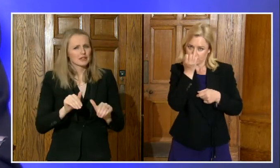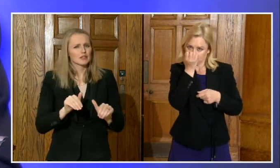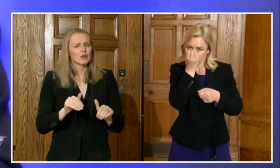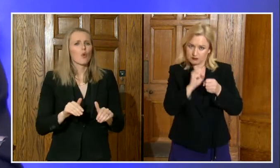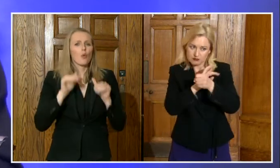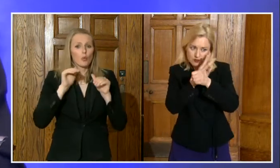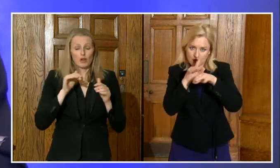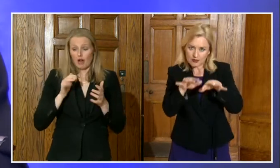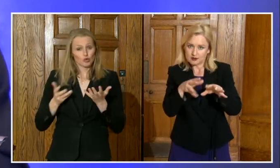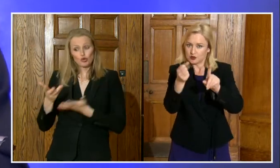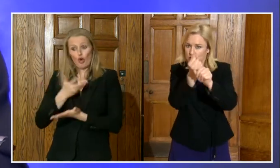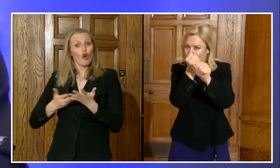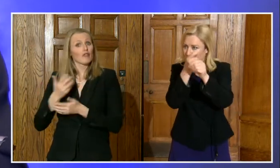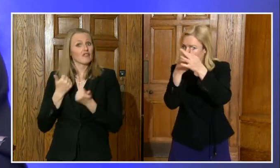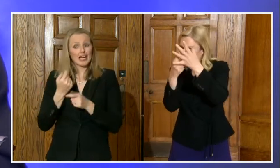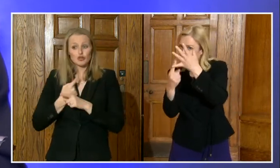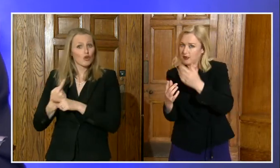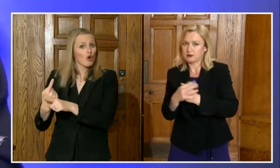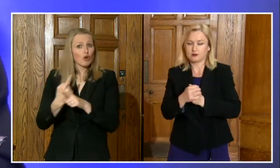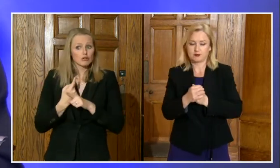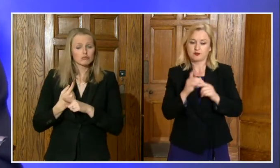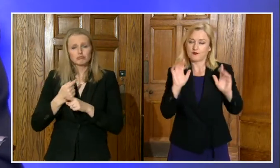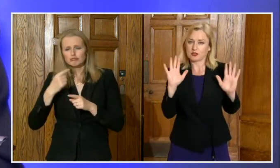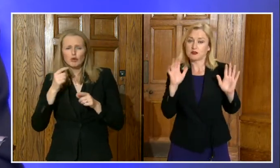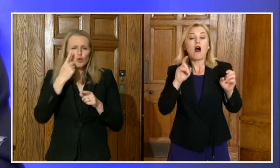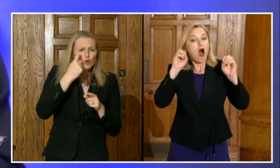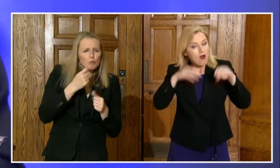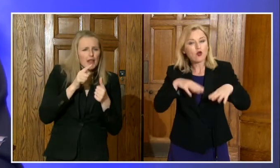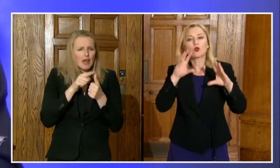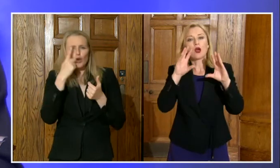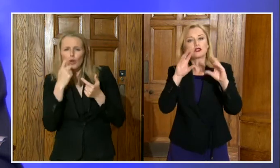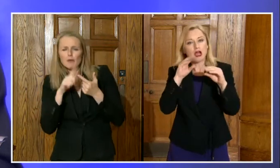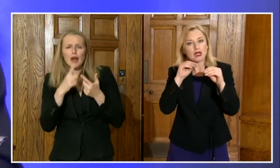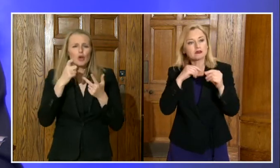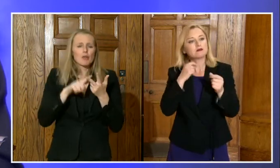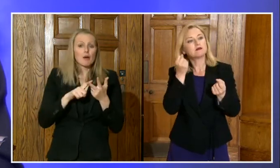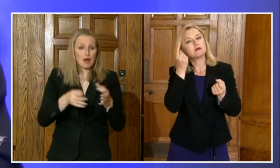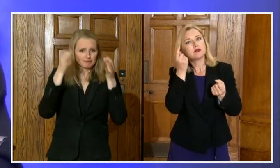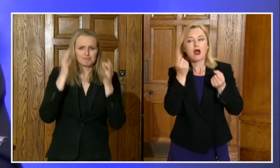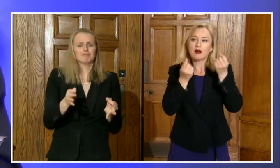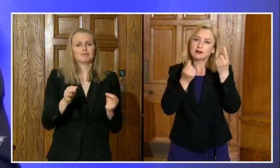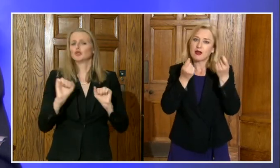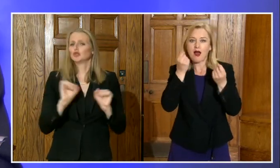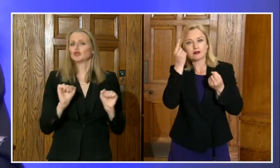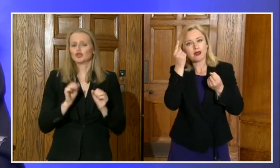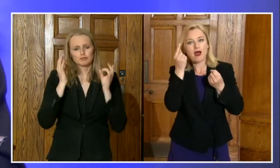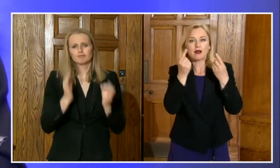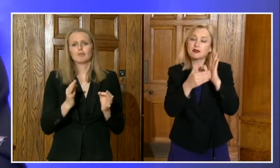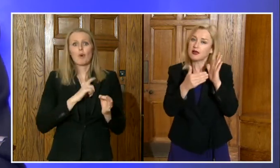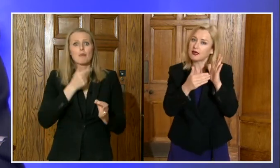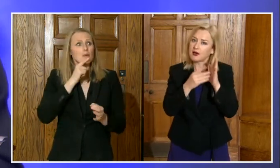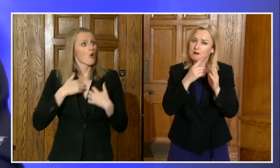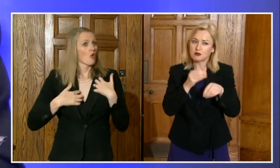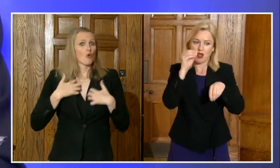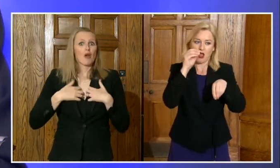what coming out of lockdown and changes to the regulations may look like, but let's not start putting dates on them, because that leads people into the